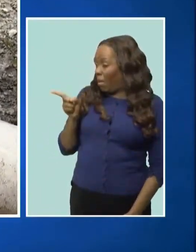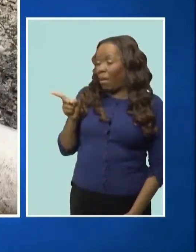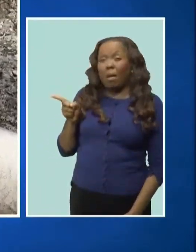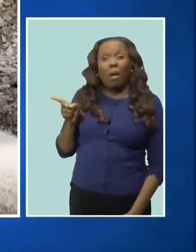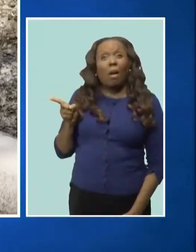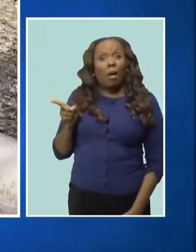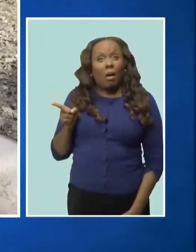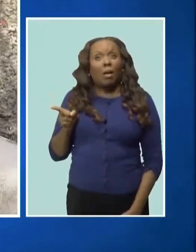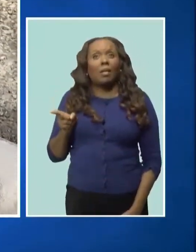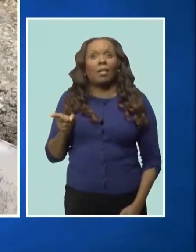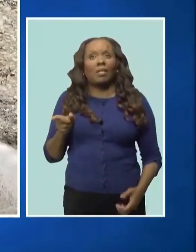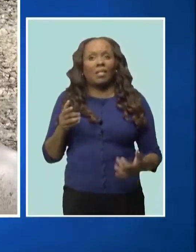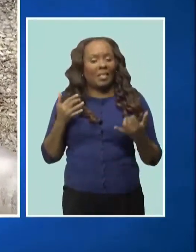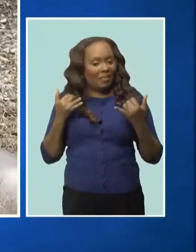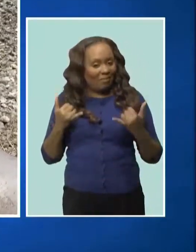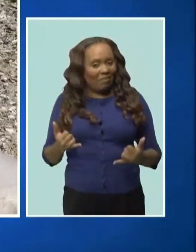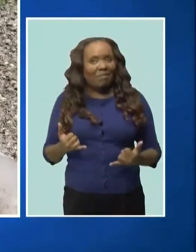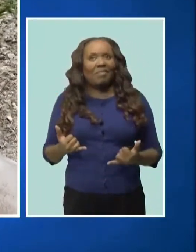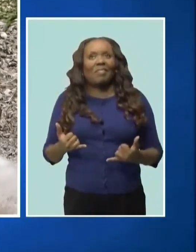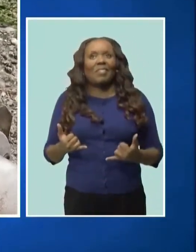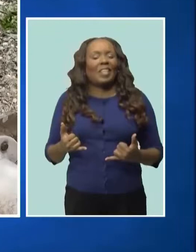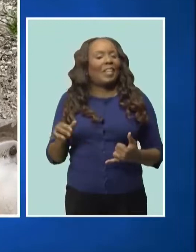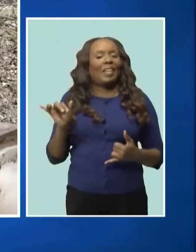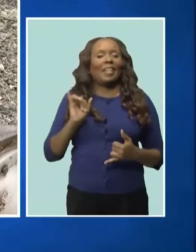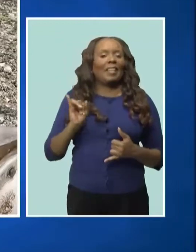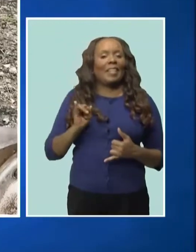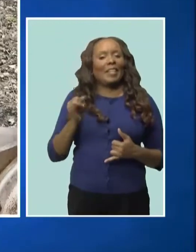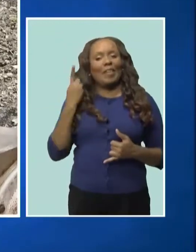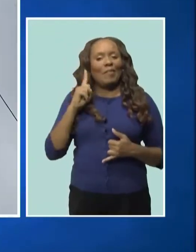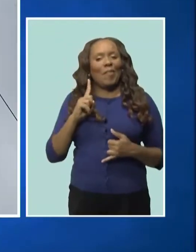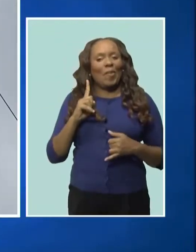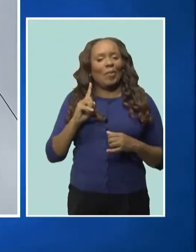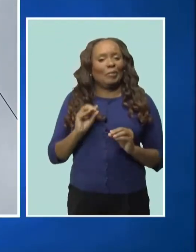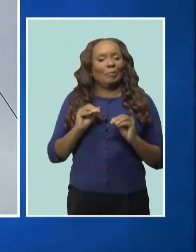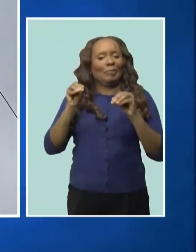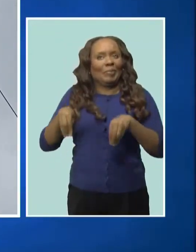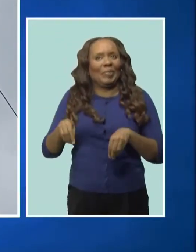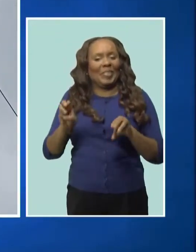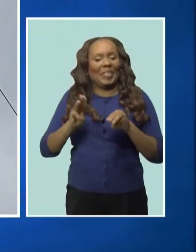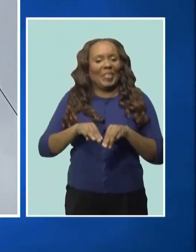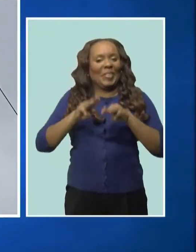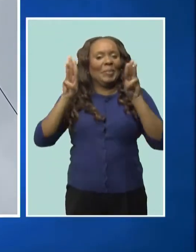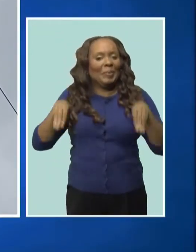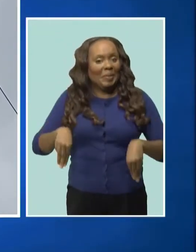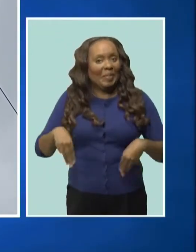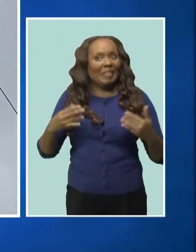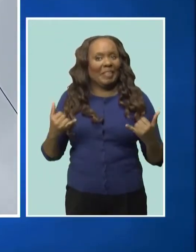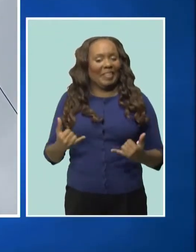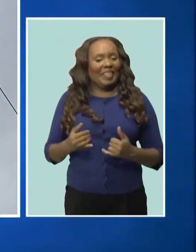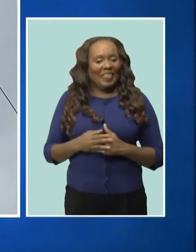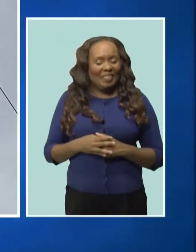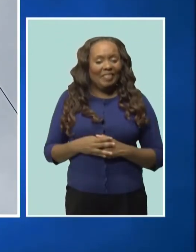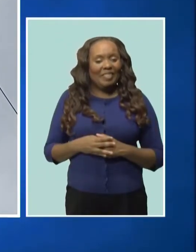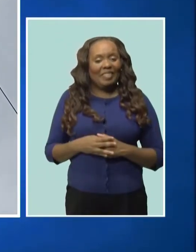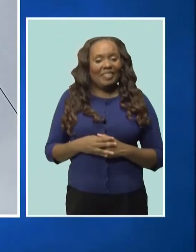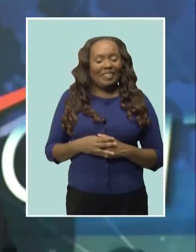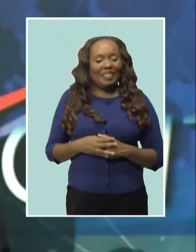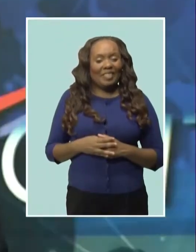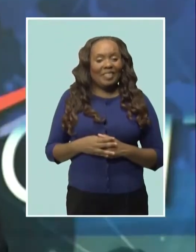equipment is just another museum piece. Stacey Russell, CBC